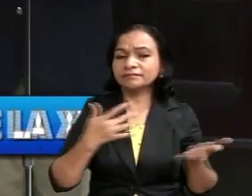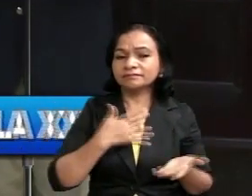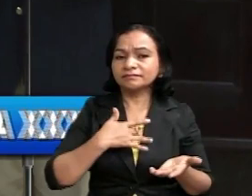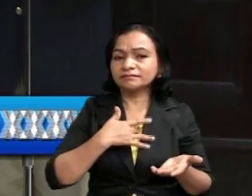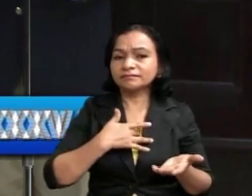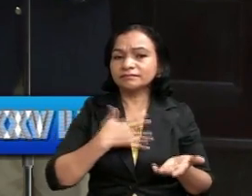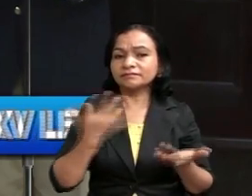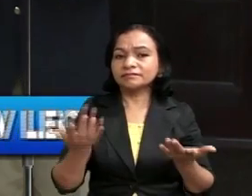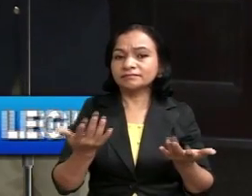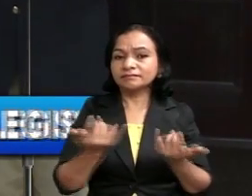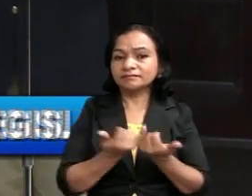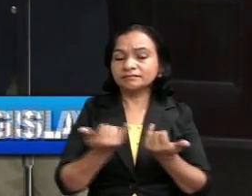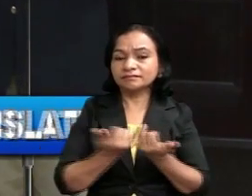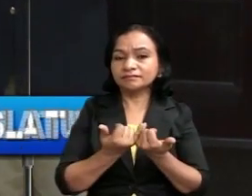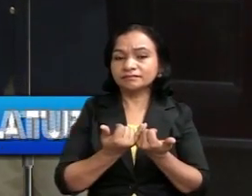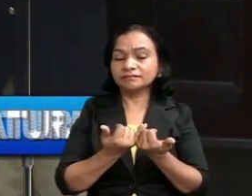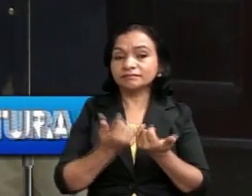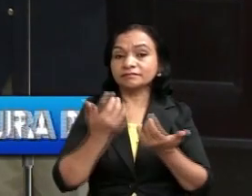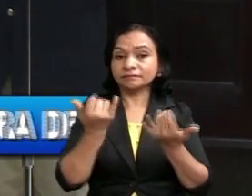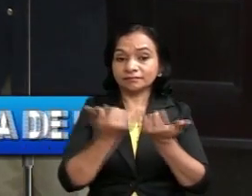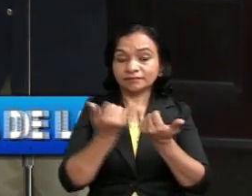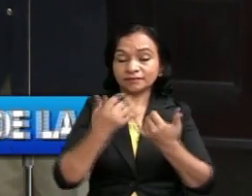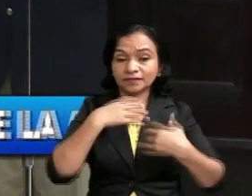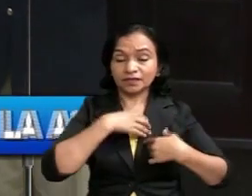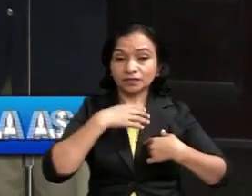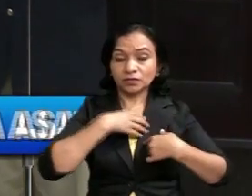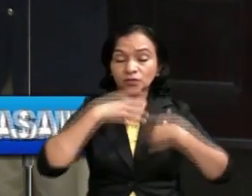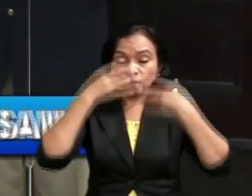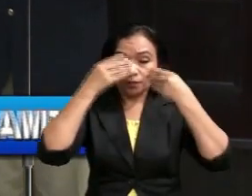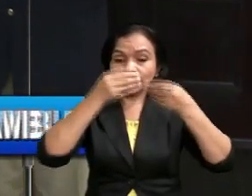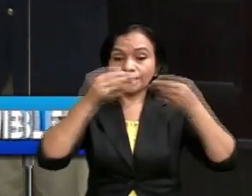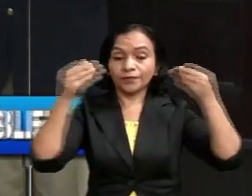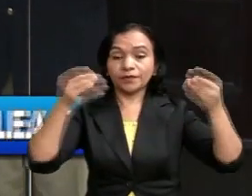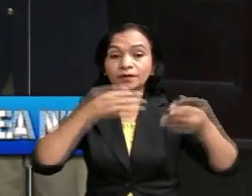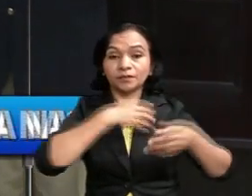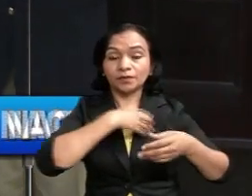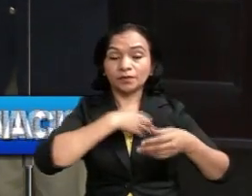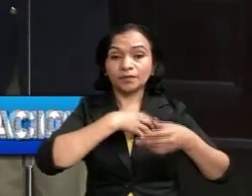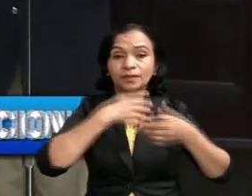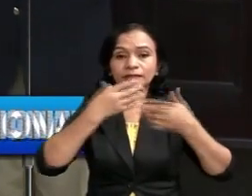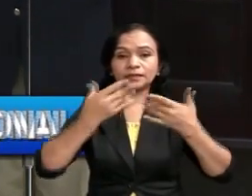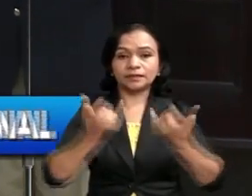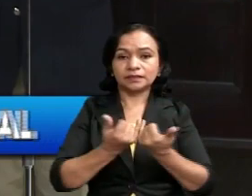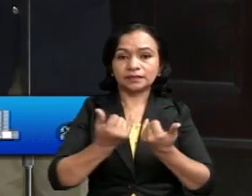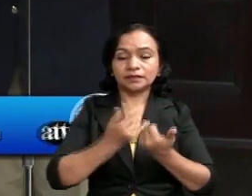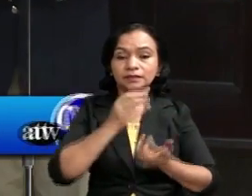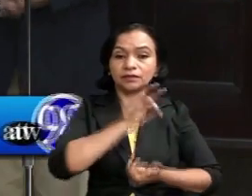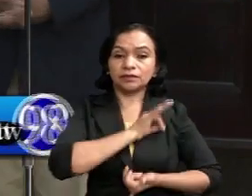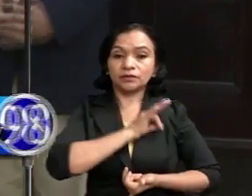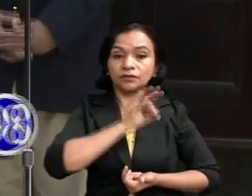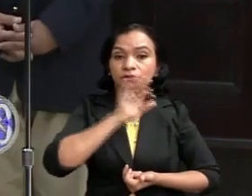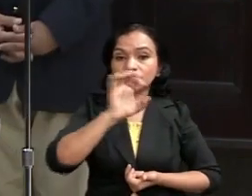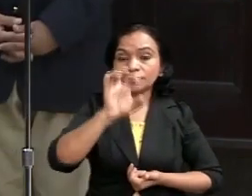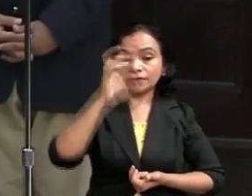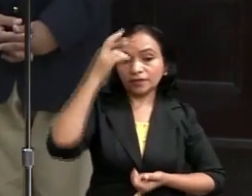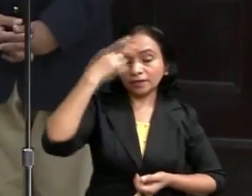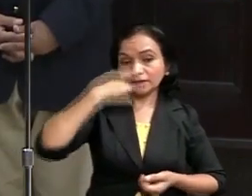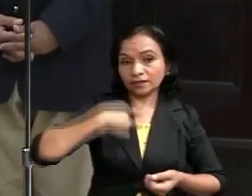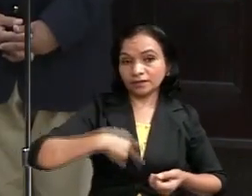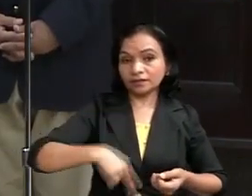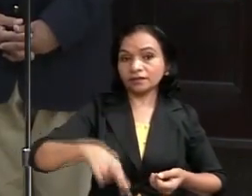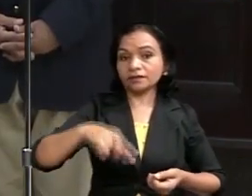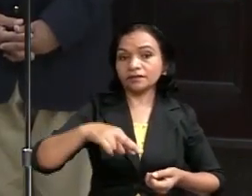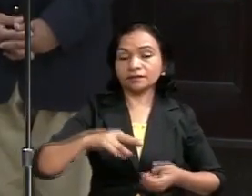Necesitamos quitar la fe de nosotros mismos. We need to take our faith off of religion. Quitar la fe en la religión. And put our